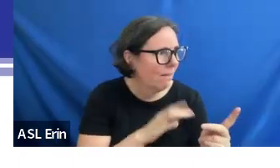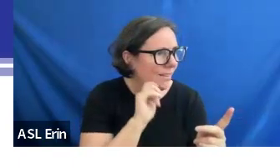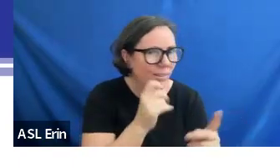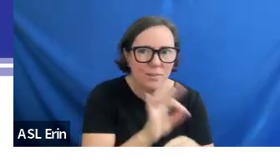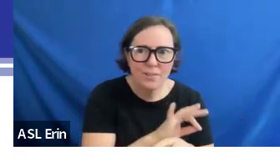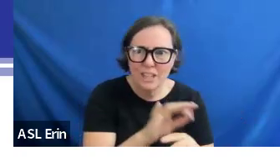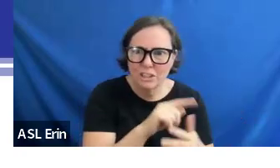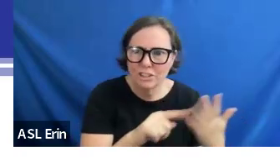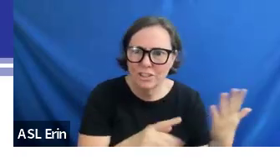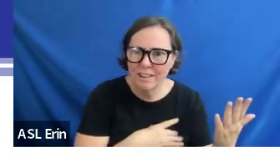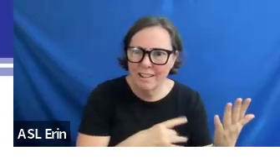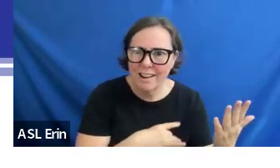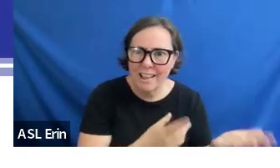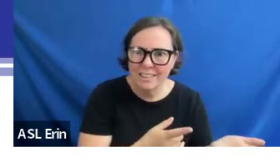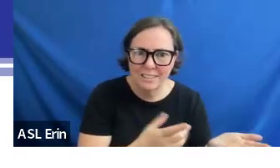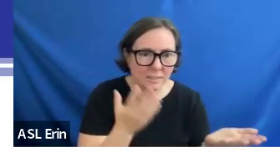others.